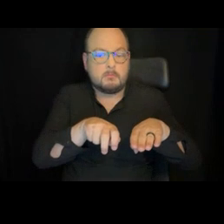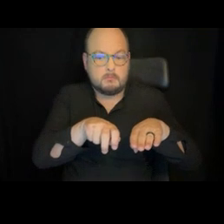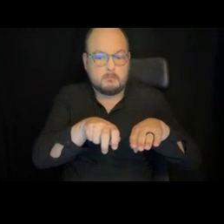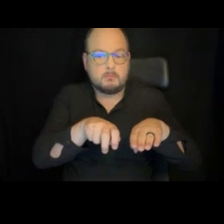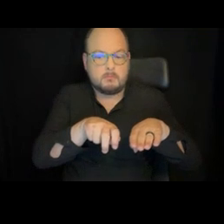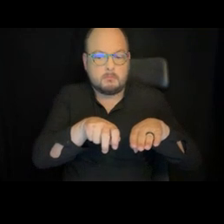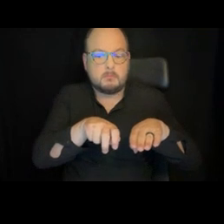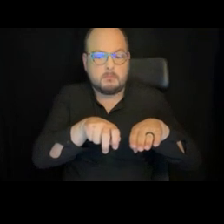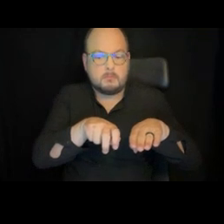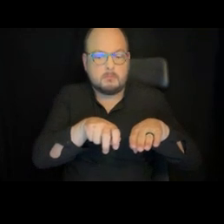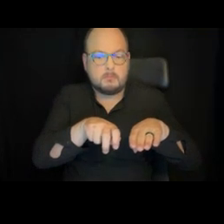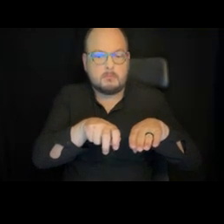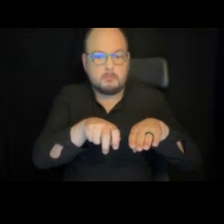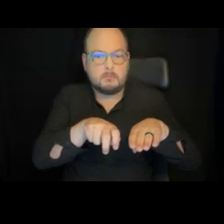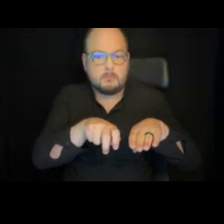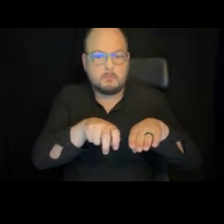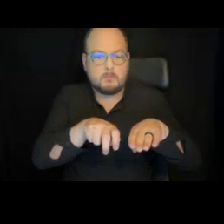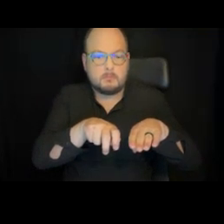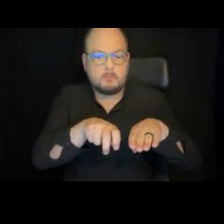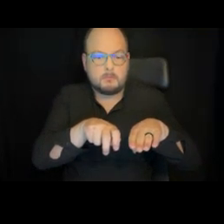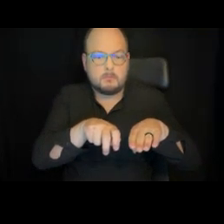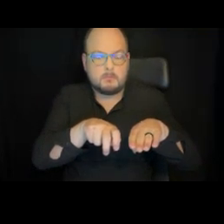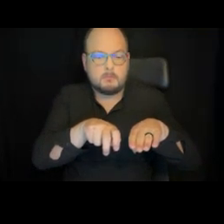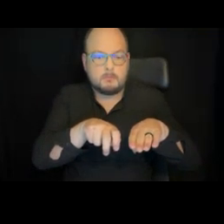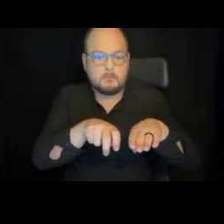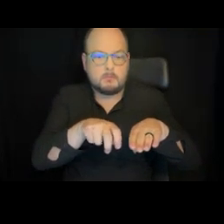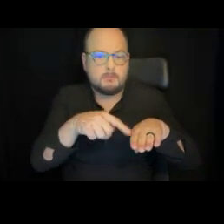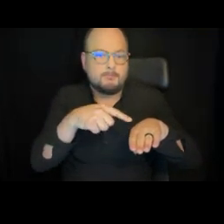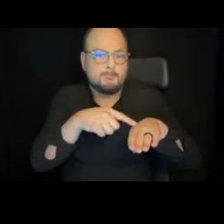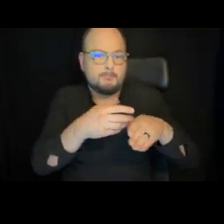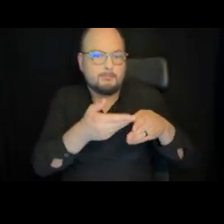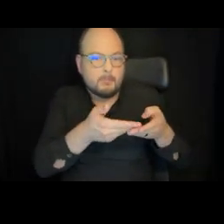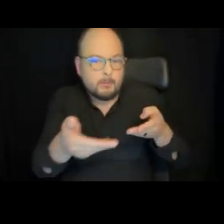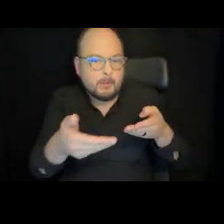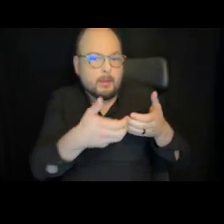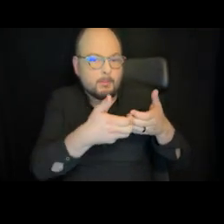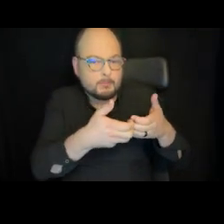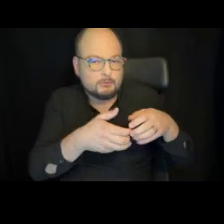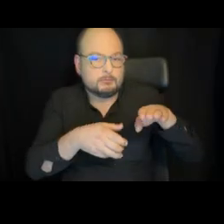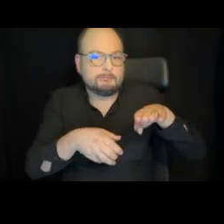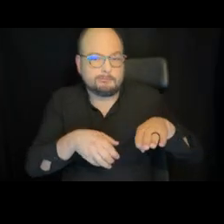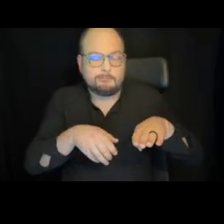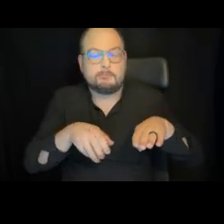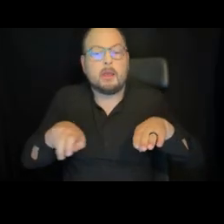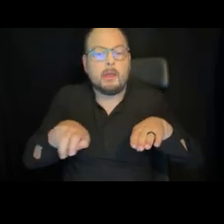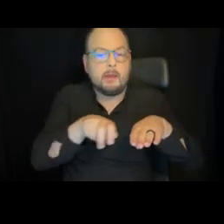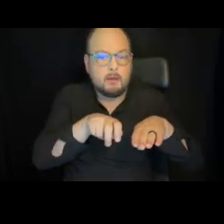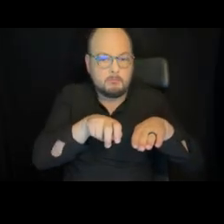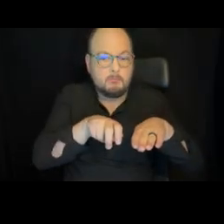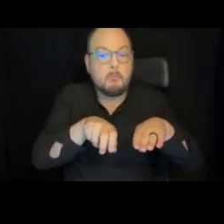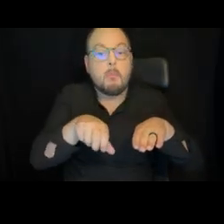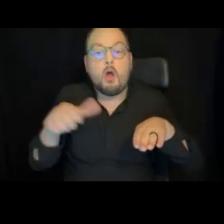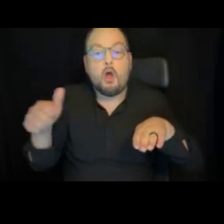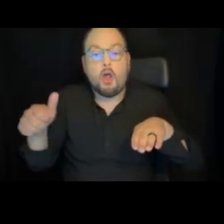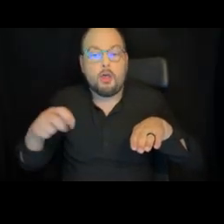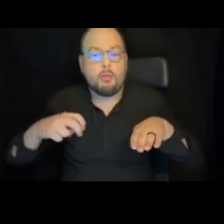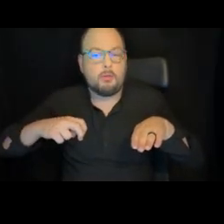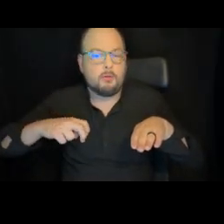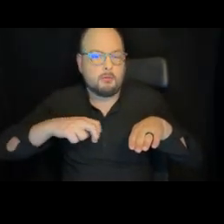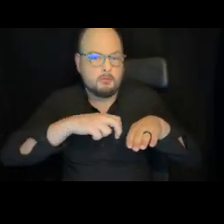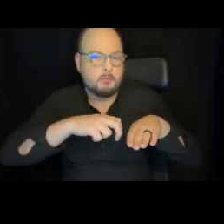appliance, which is at the side of the wheelchair. The second is the forward approach or